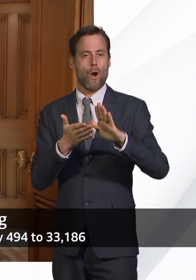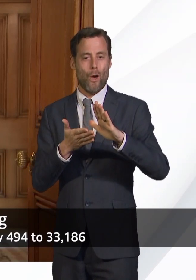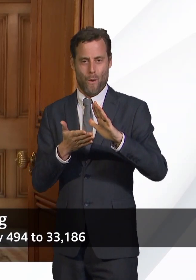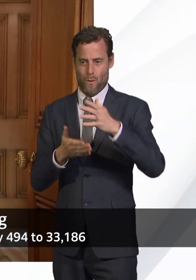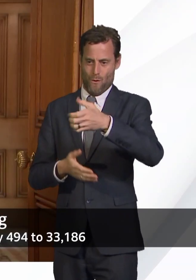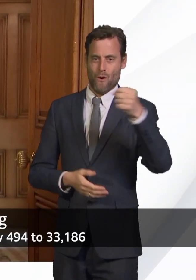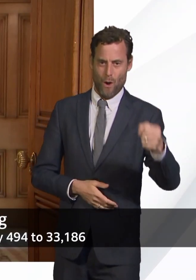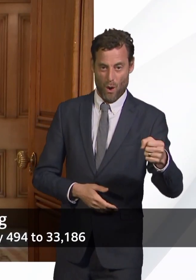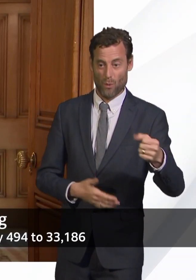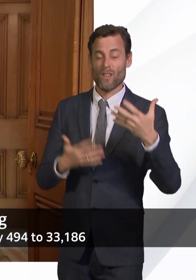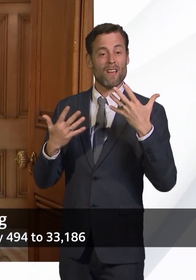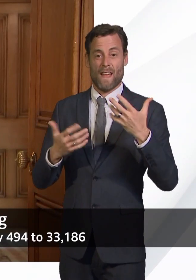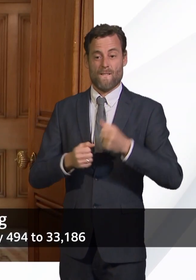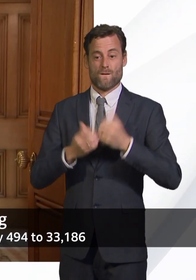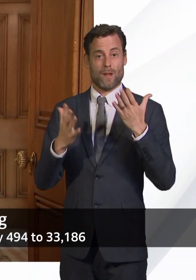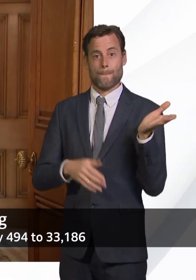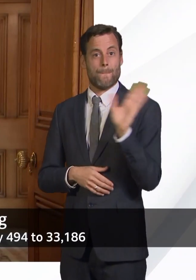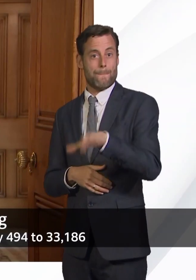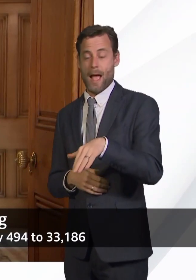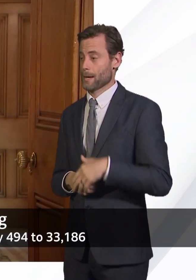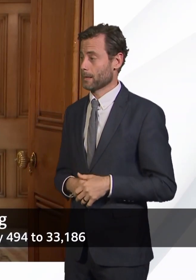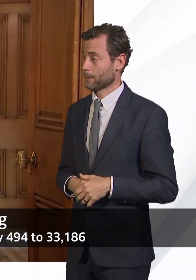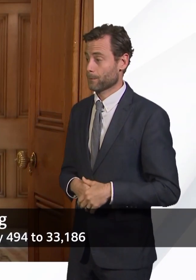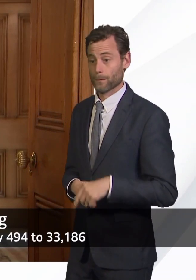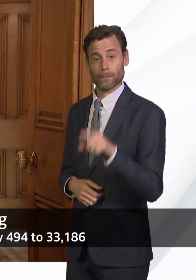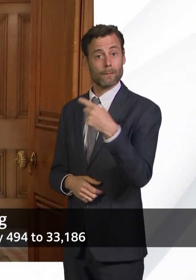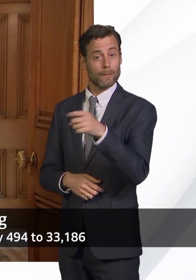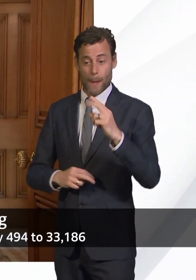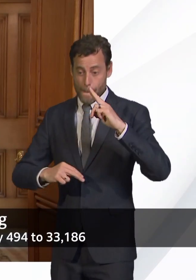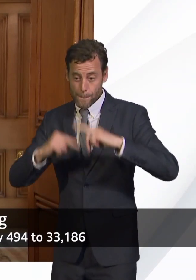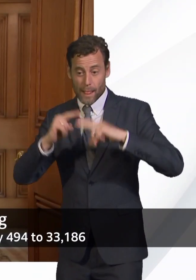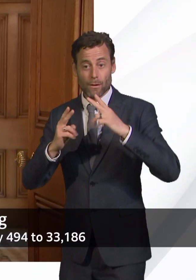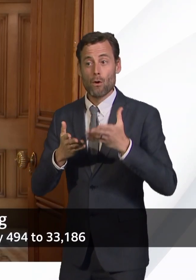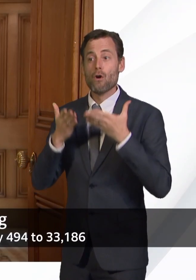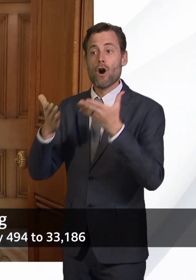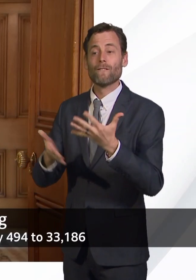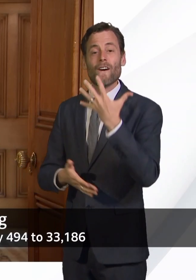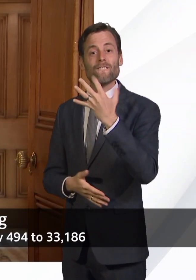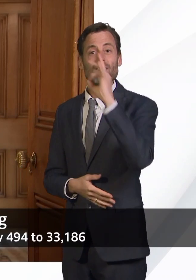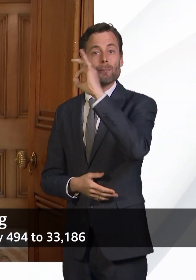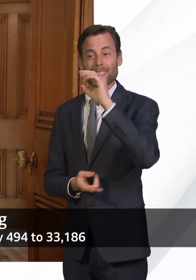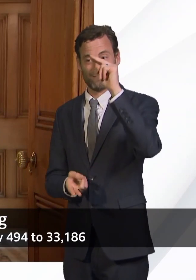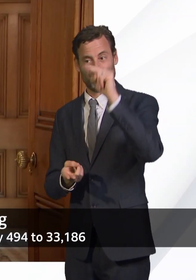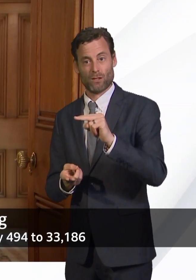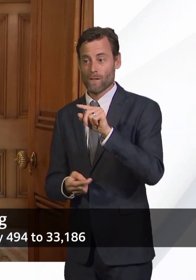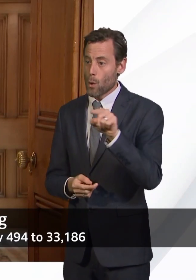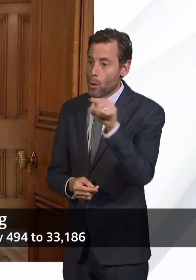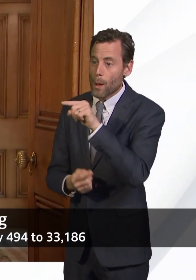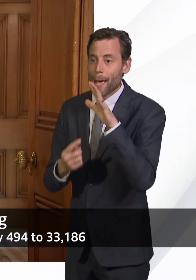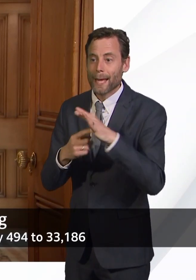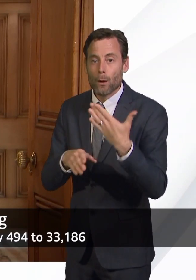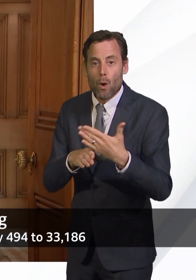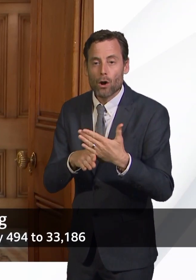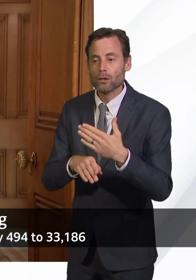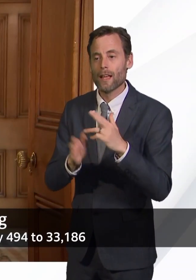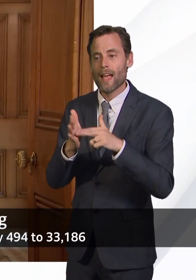a discount of 5% for NHS staff and care workers on new homes, a great way to recognise